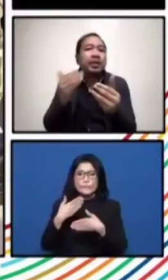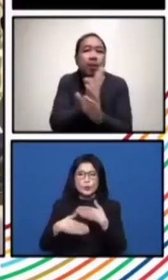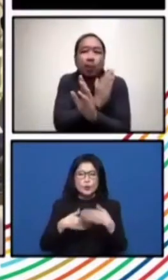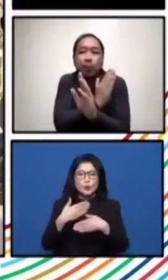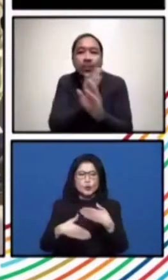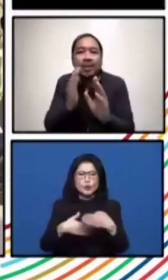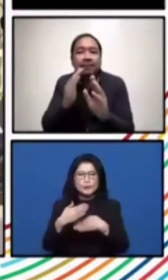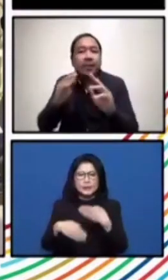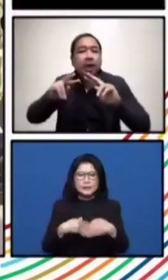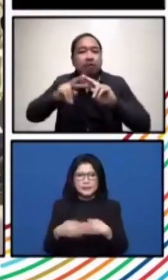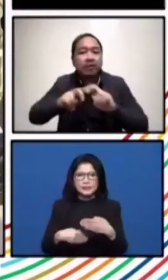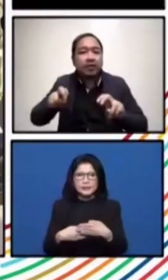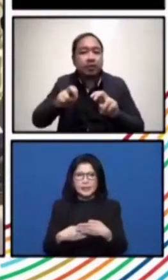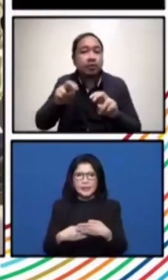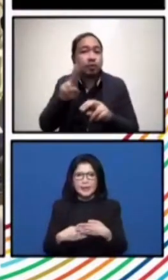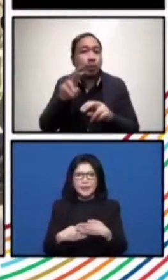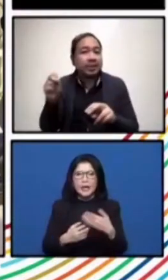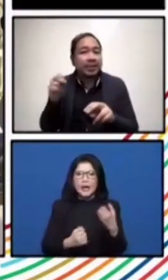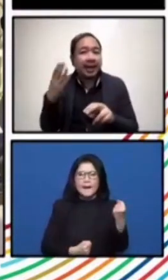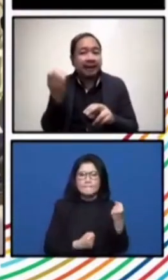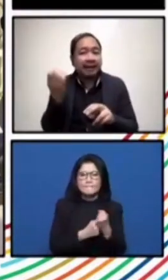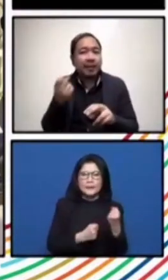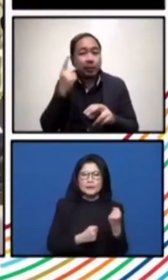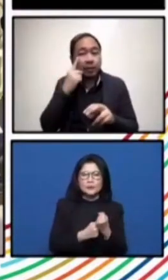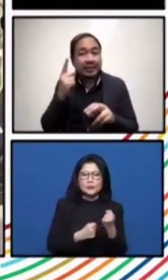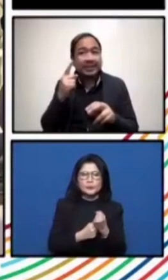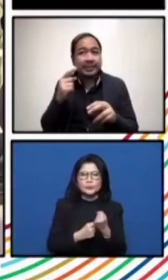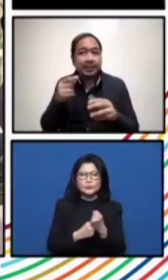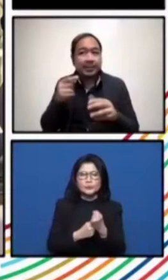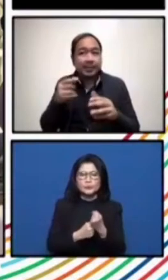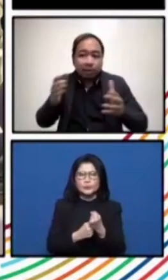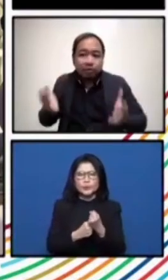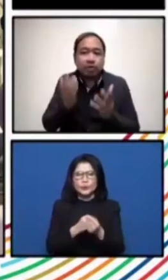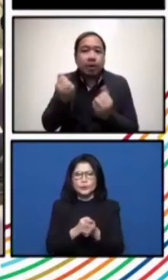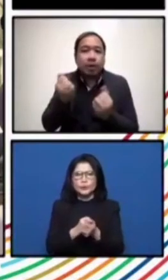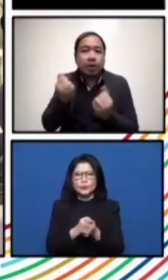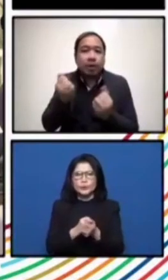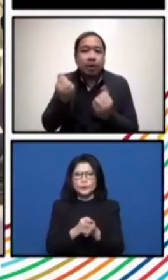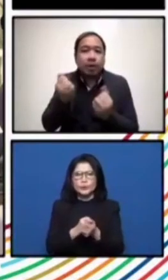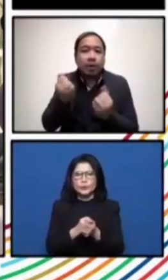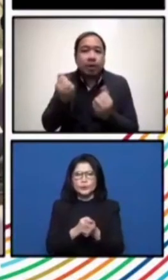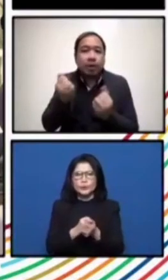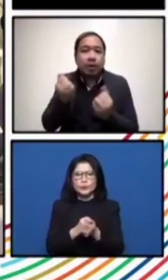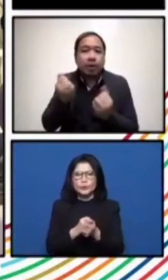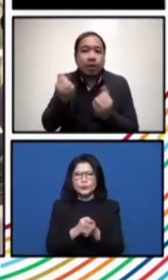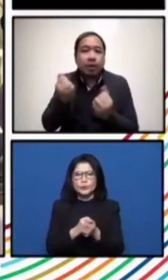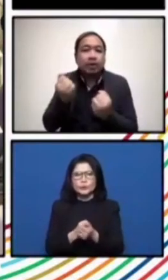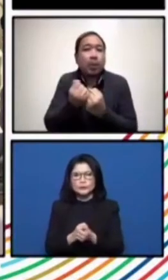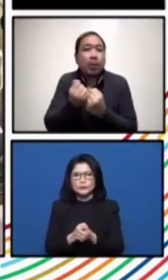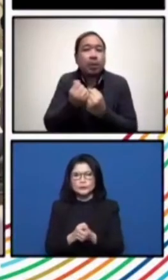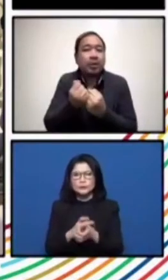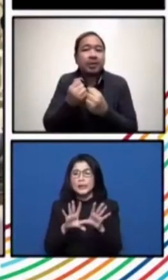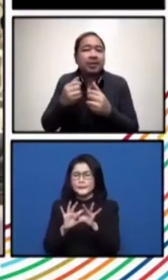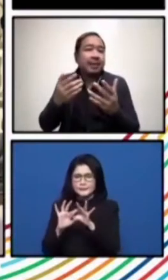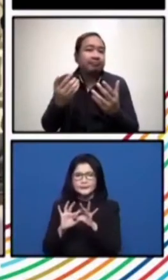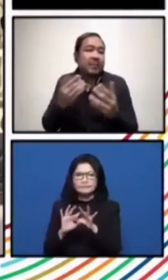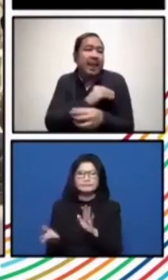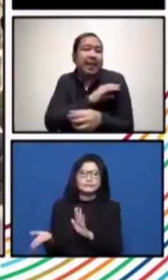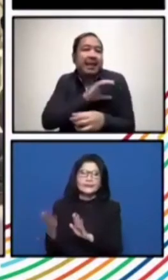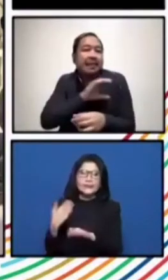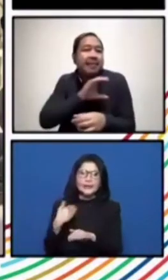through our implementing partner support the enabling master plan let's take that as an example across the world thank you so much everyone